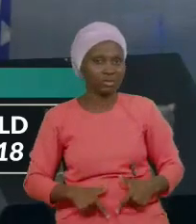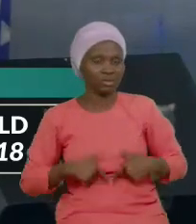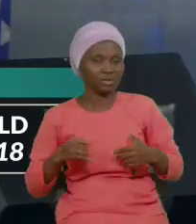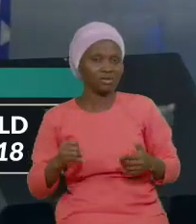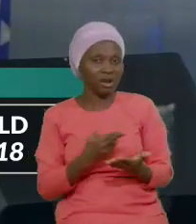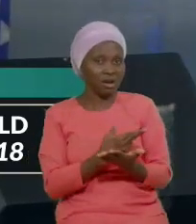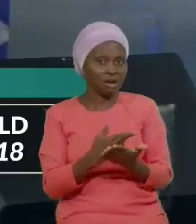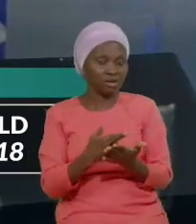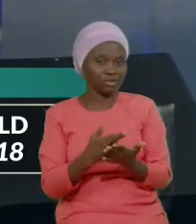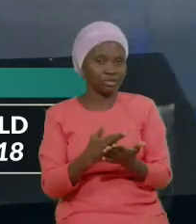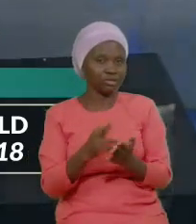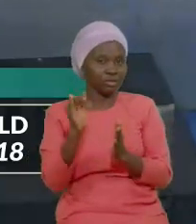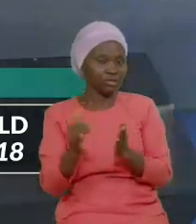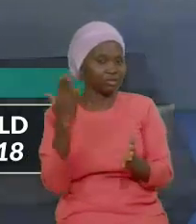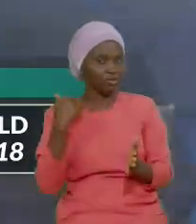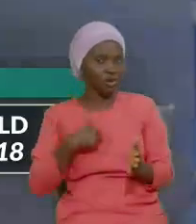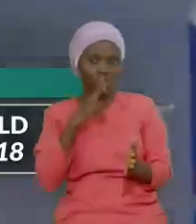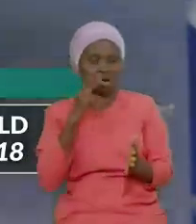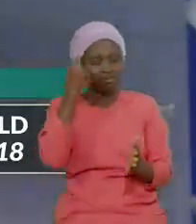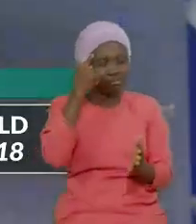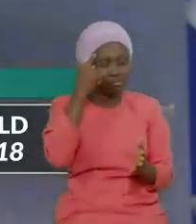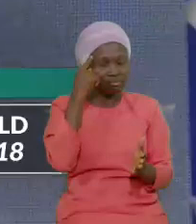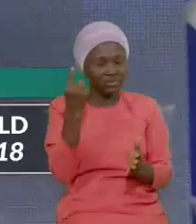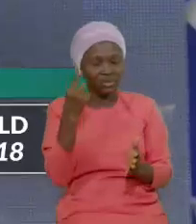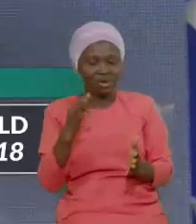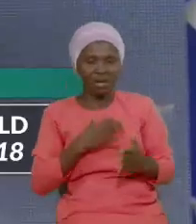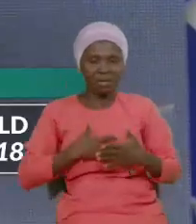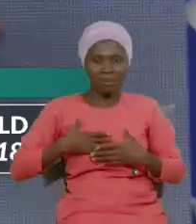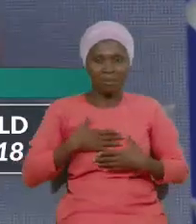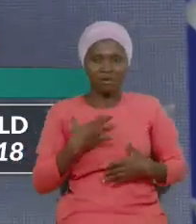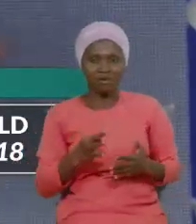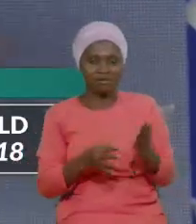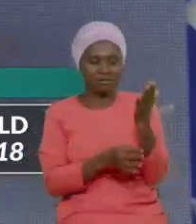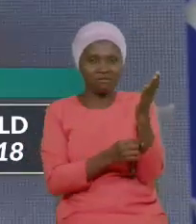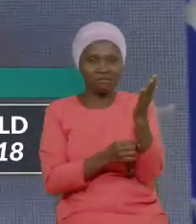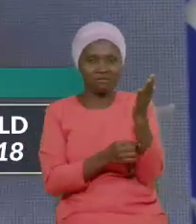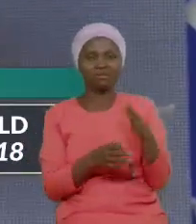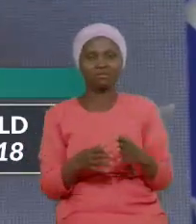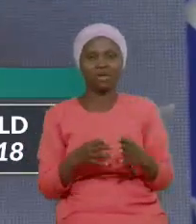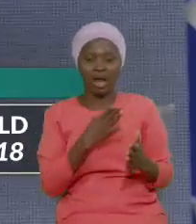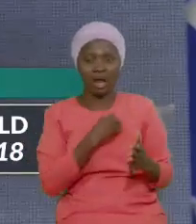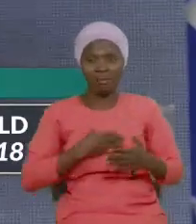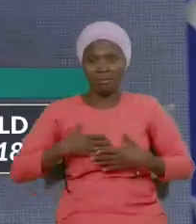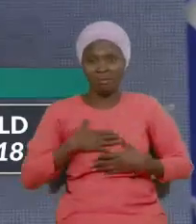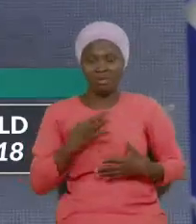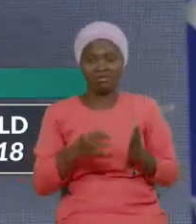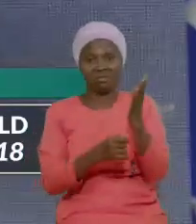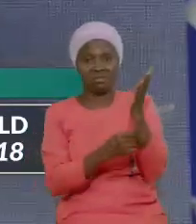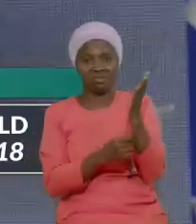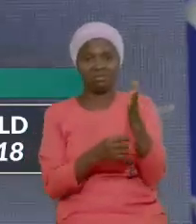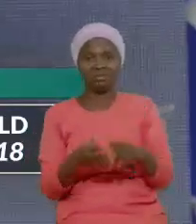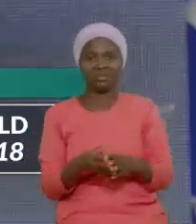We are thinking of pleasure for the body. And the pleasure for the body may mean